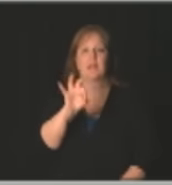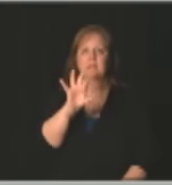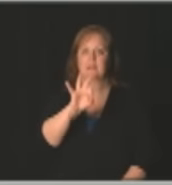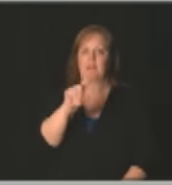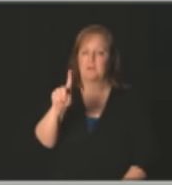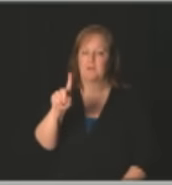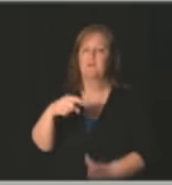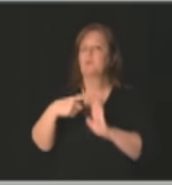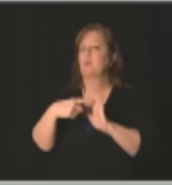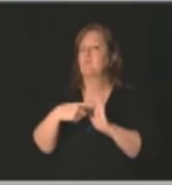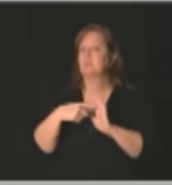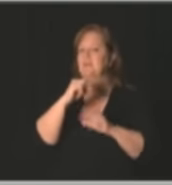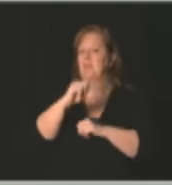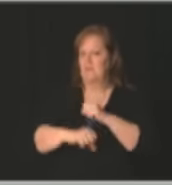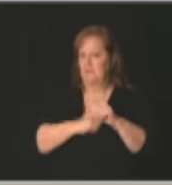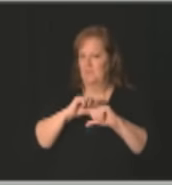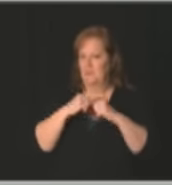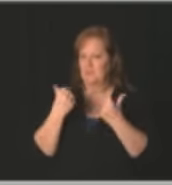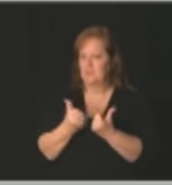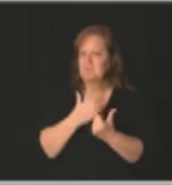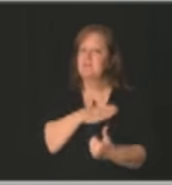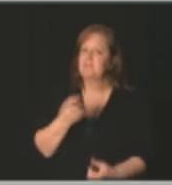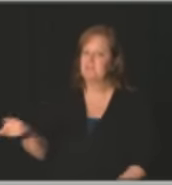Alumni Association, to the podium.